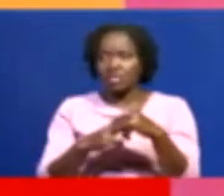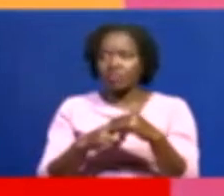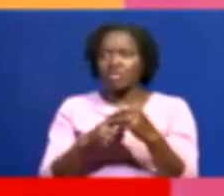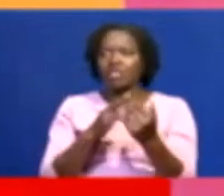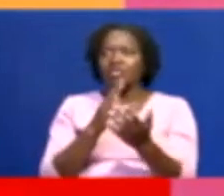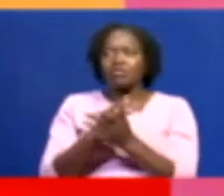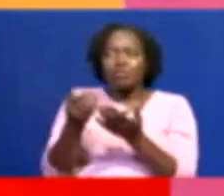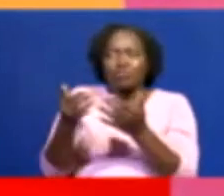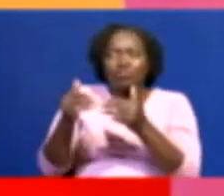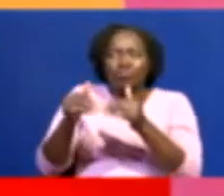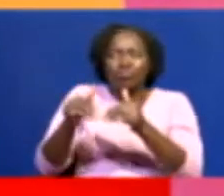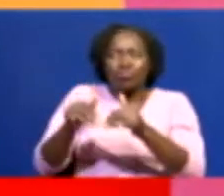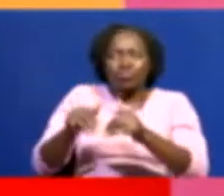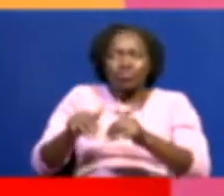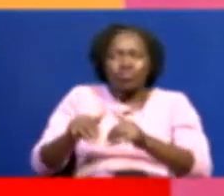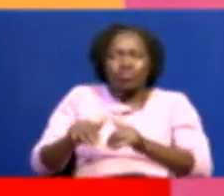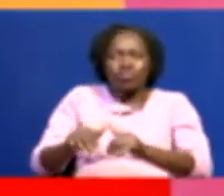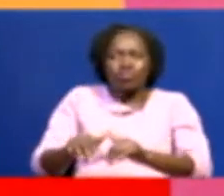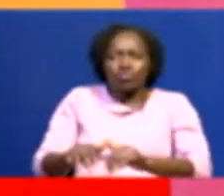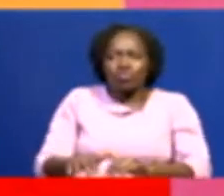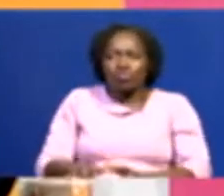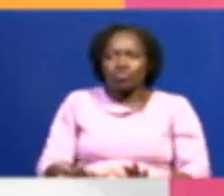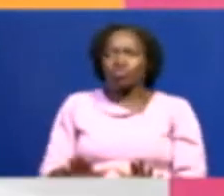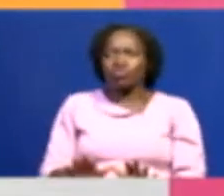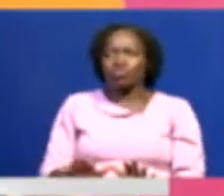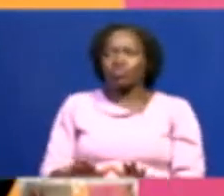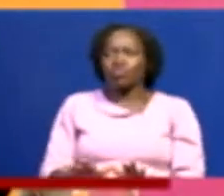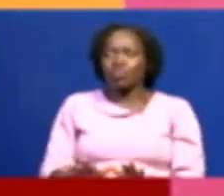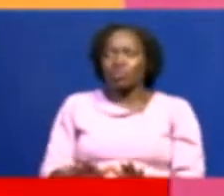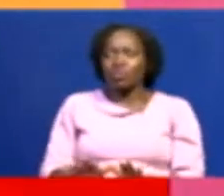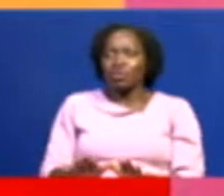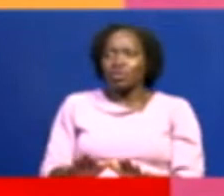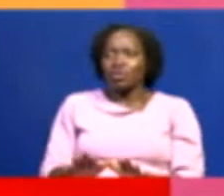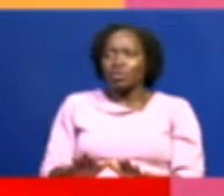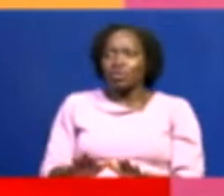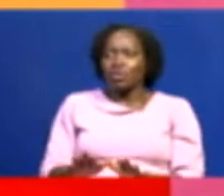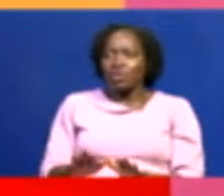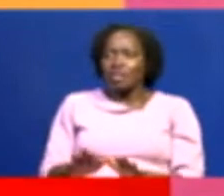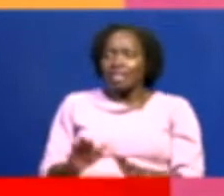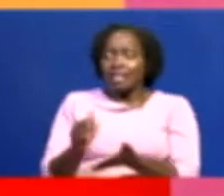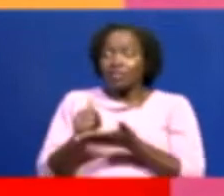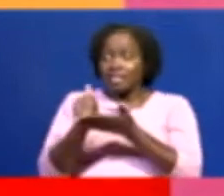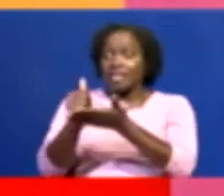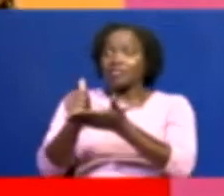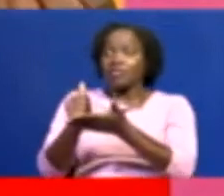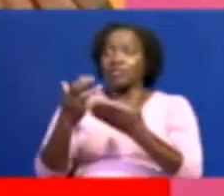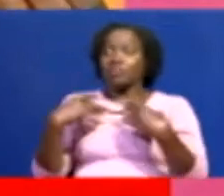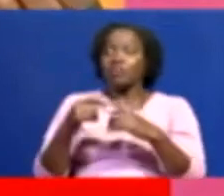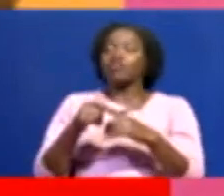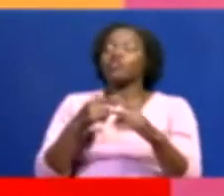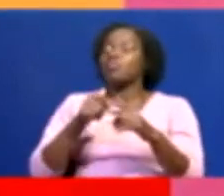really sinking at a very, at a nosedive, mm-hmm. it took the intervention of people from